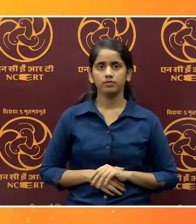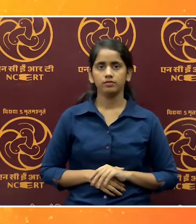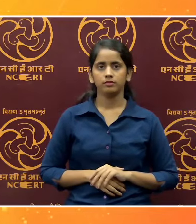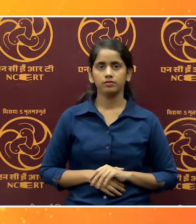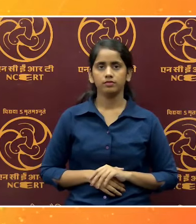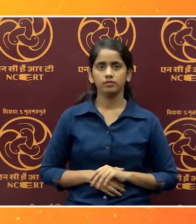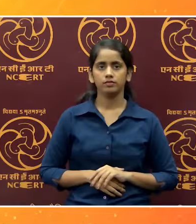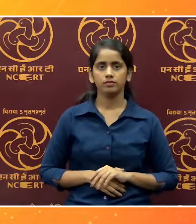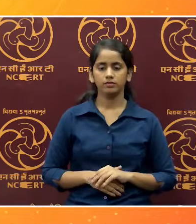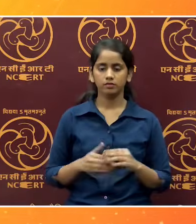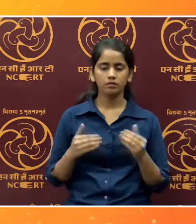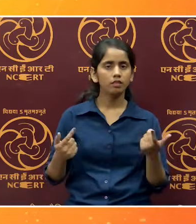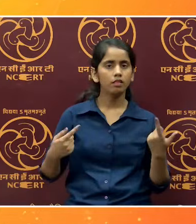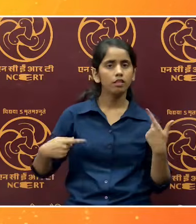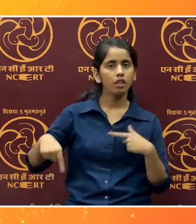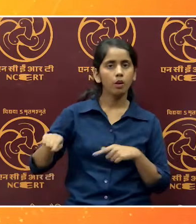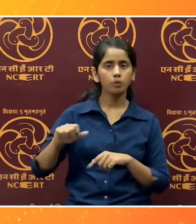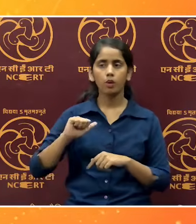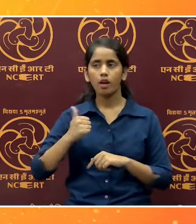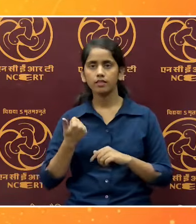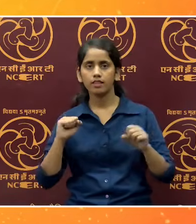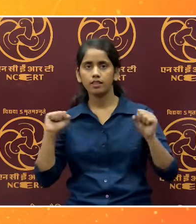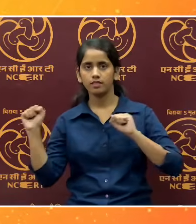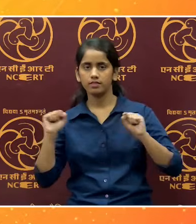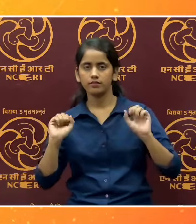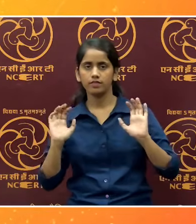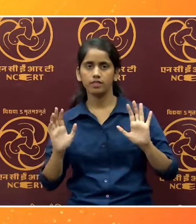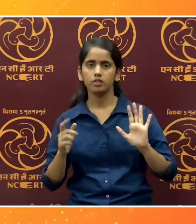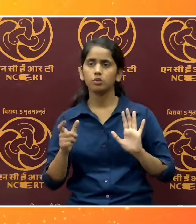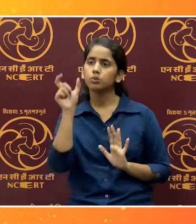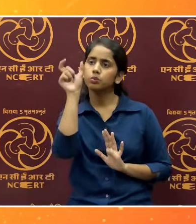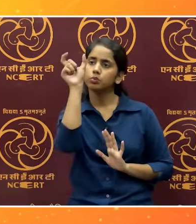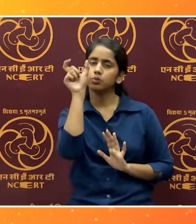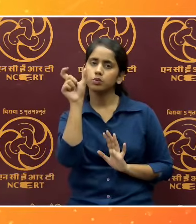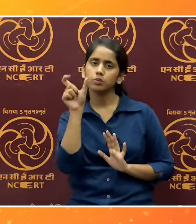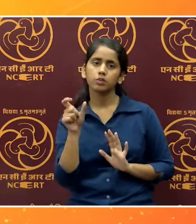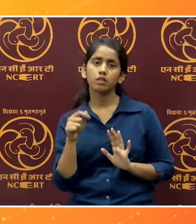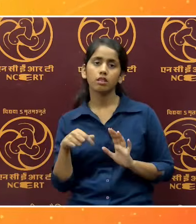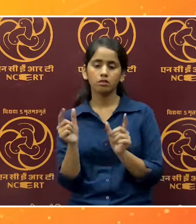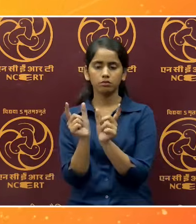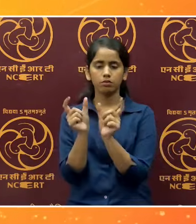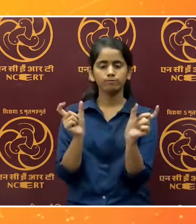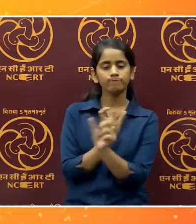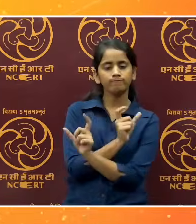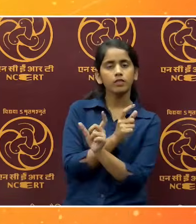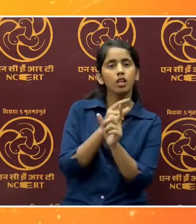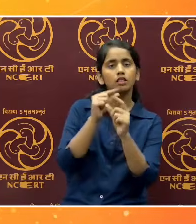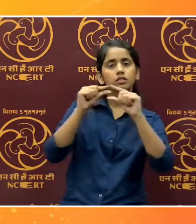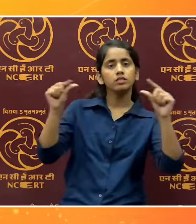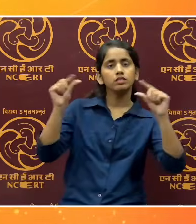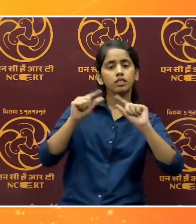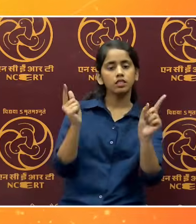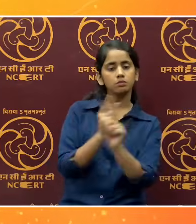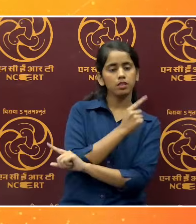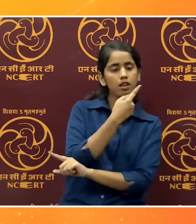Okay. So, here there is another activity. The following words have been rearranged into sentences. Choose the correct option. So,